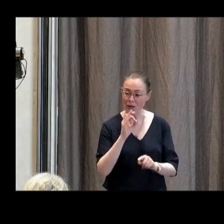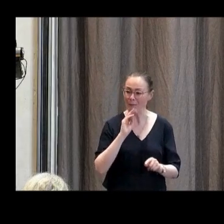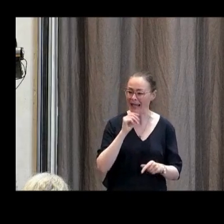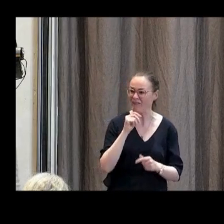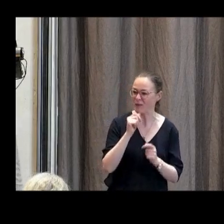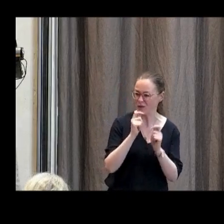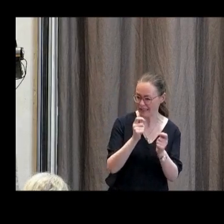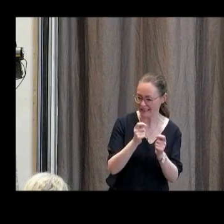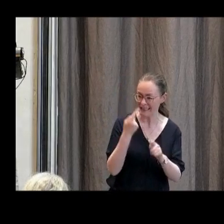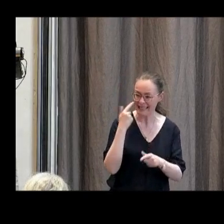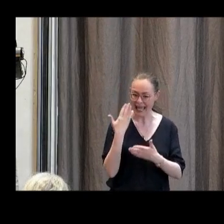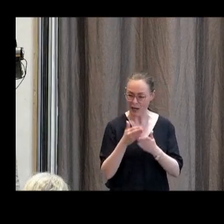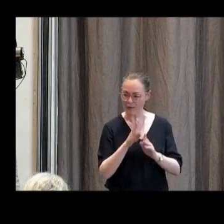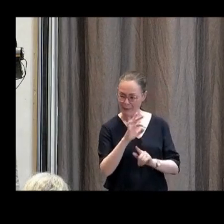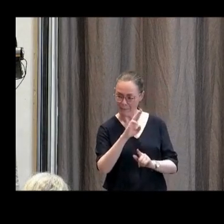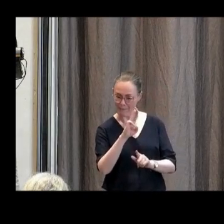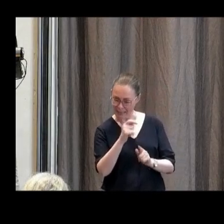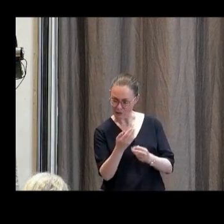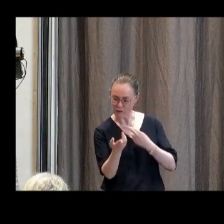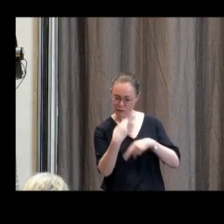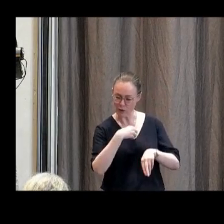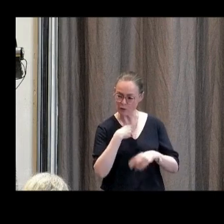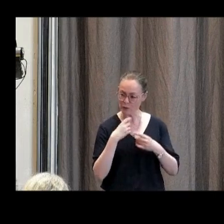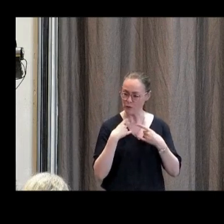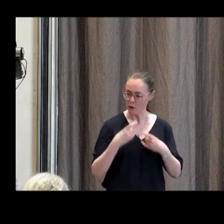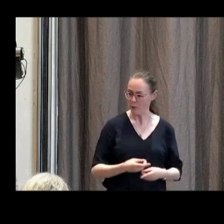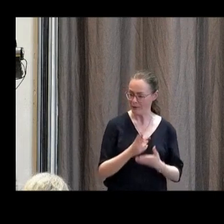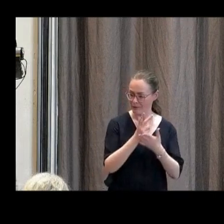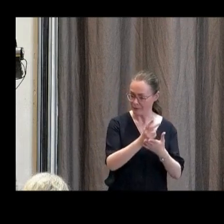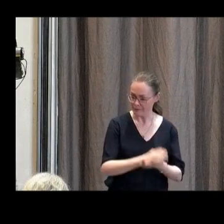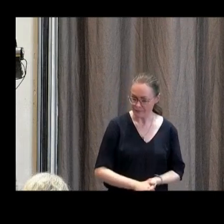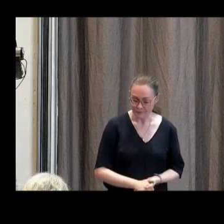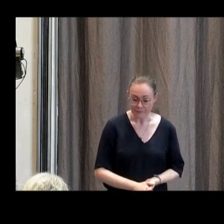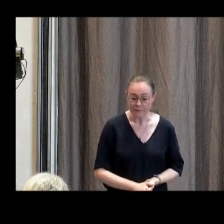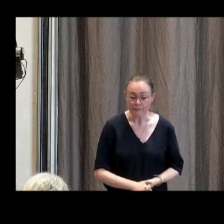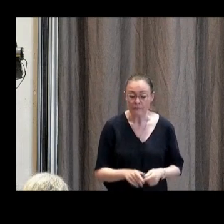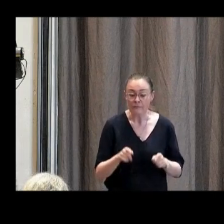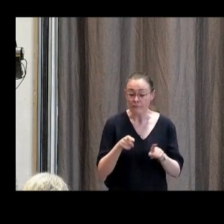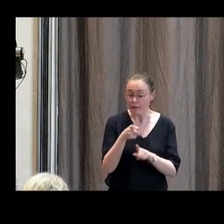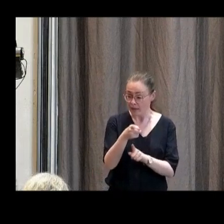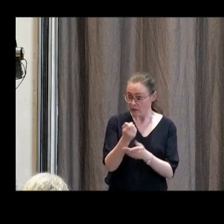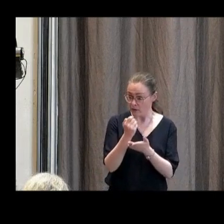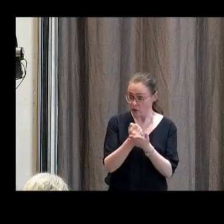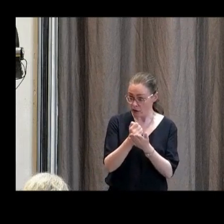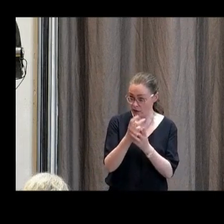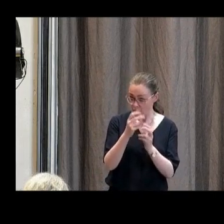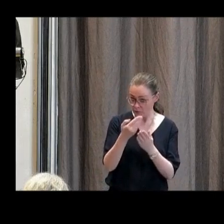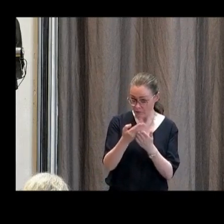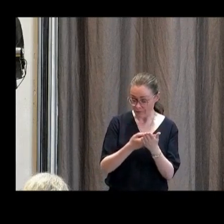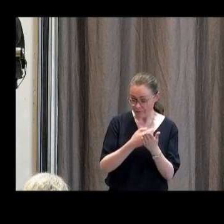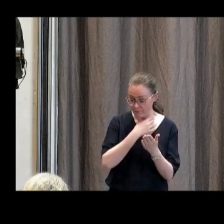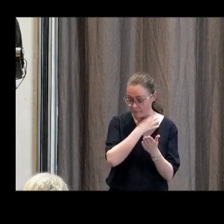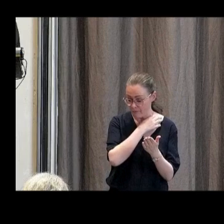their response to human epileptic seizures. So this study showed that this